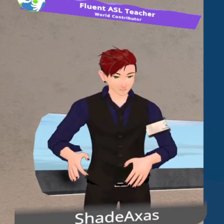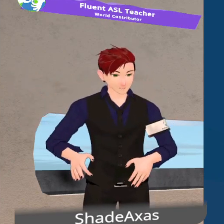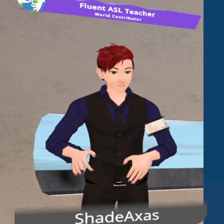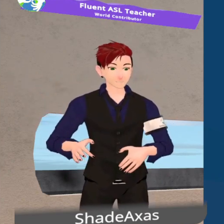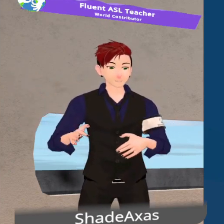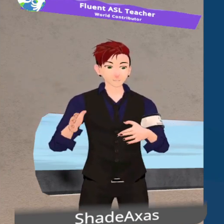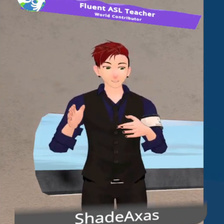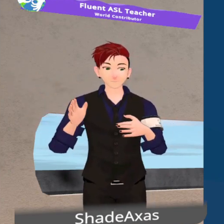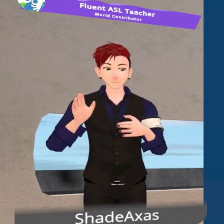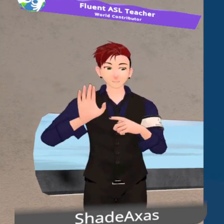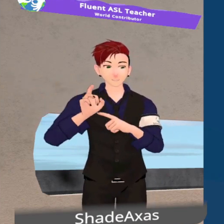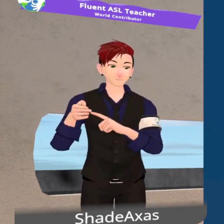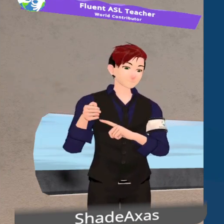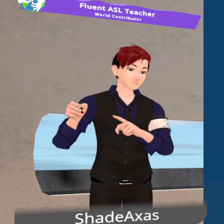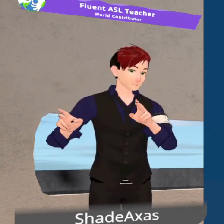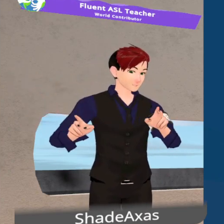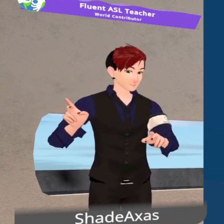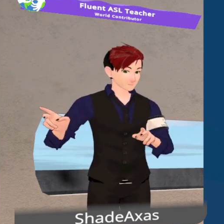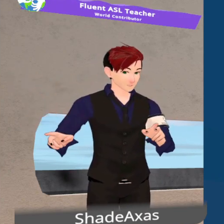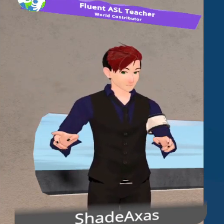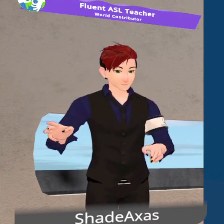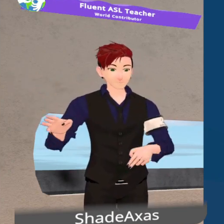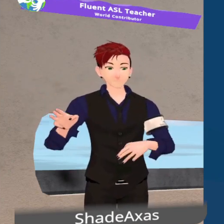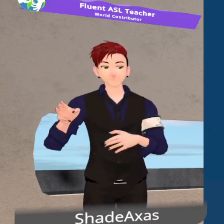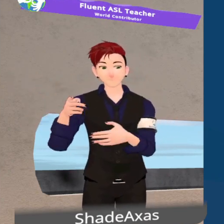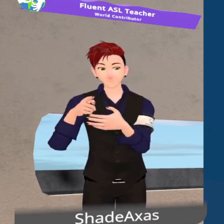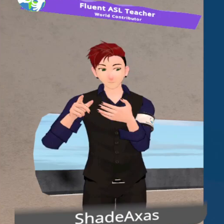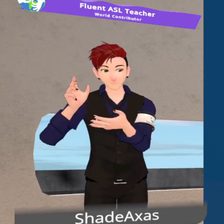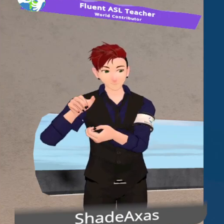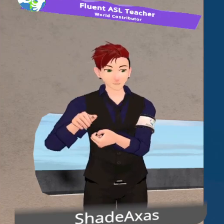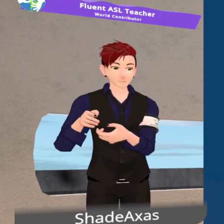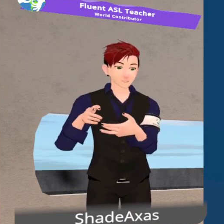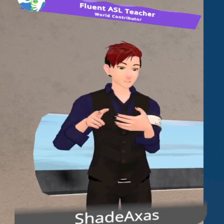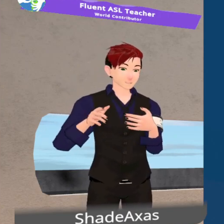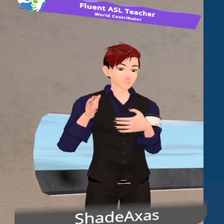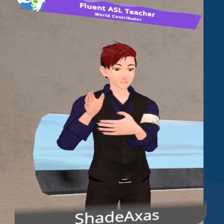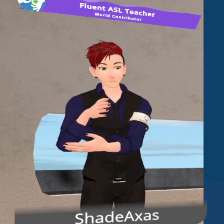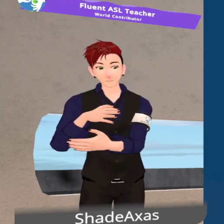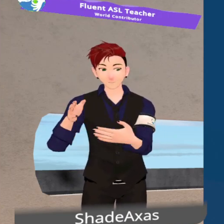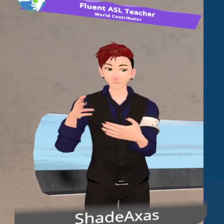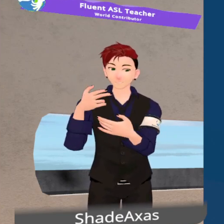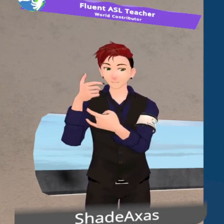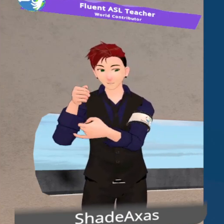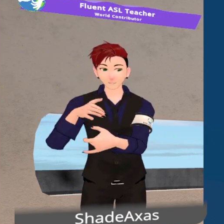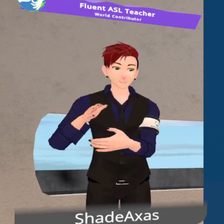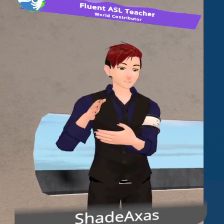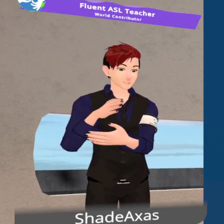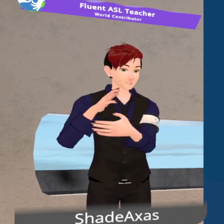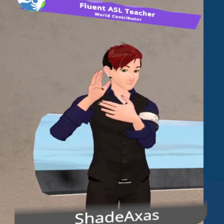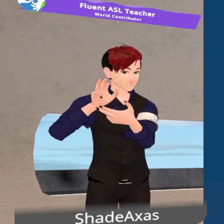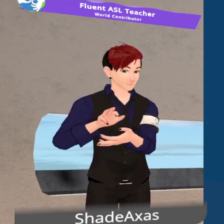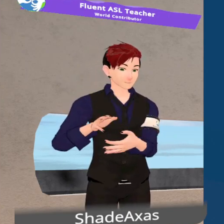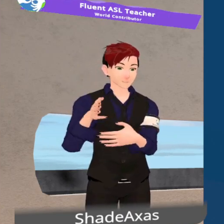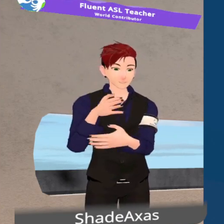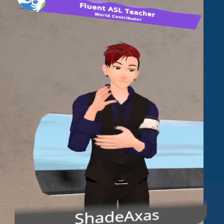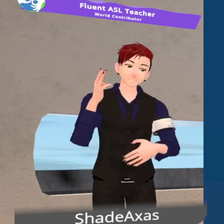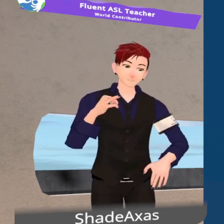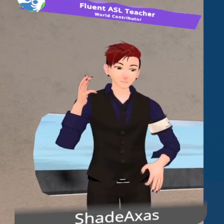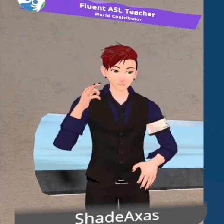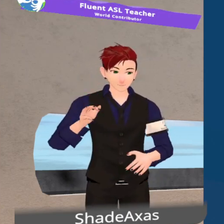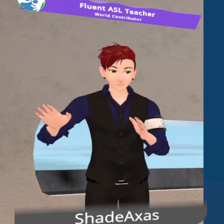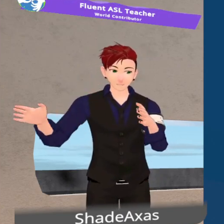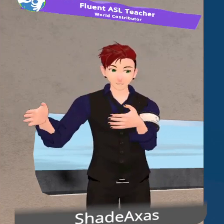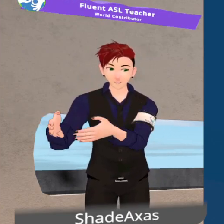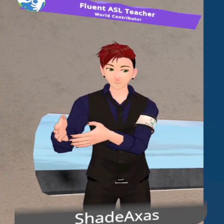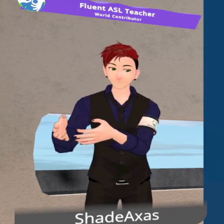Very long thing to say that culture is the people, what they believe in, what their shared interests are, shared beliefs,